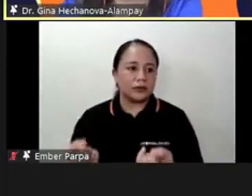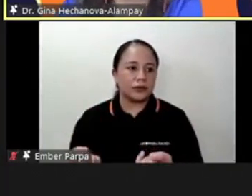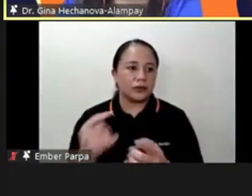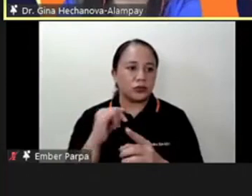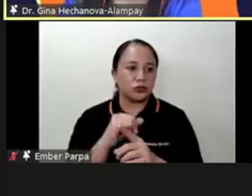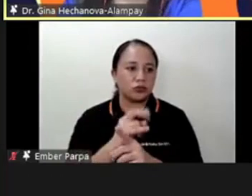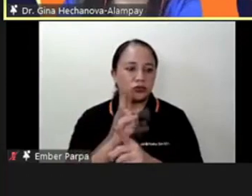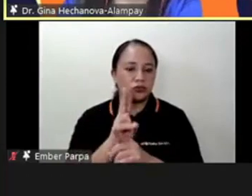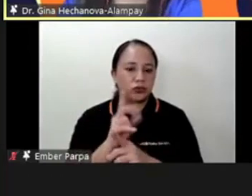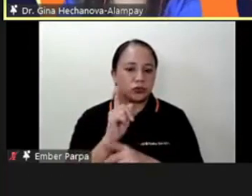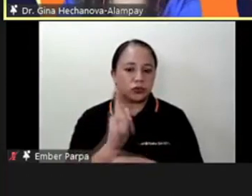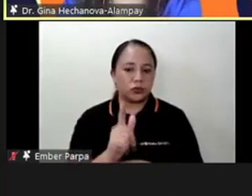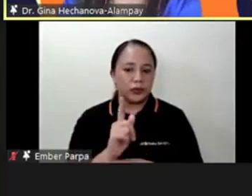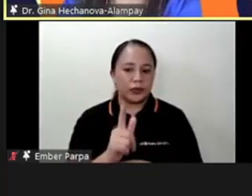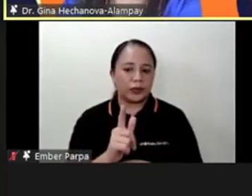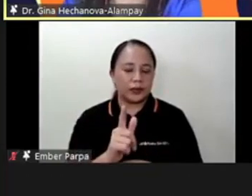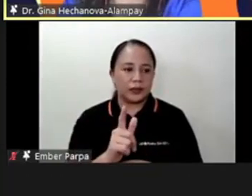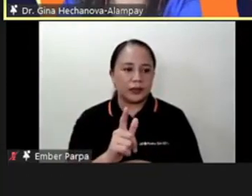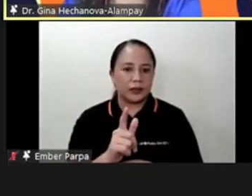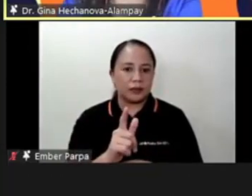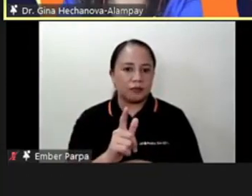June of 2020,